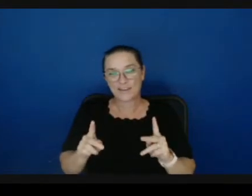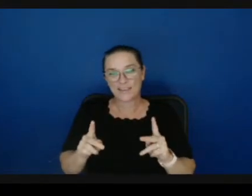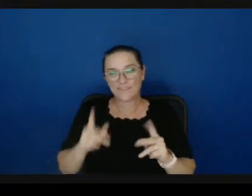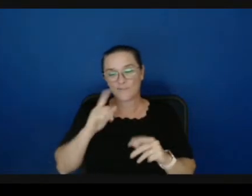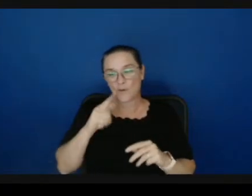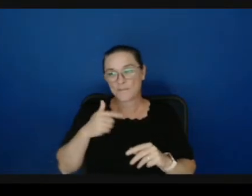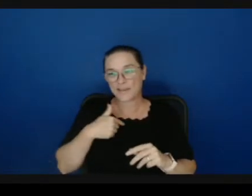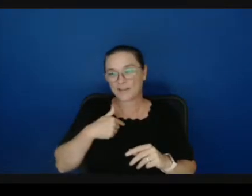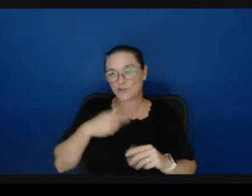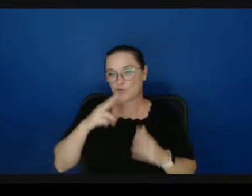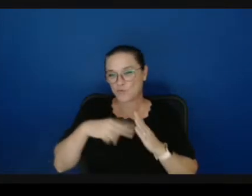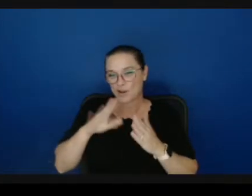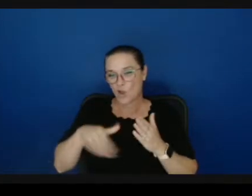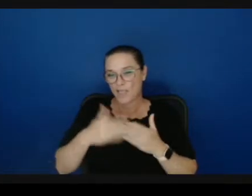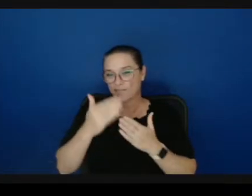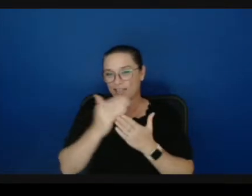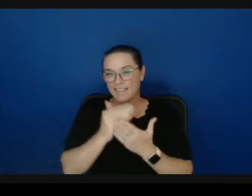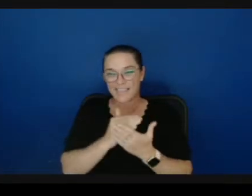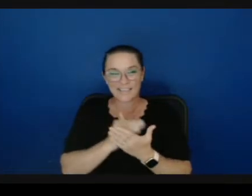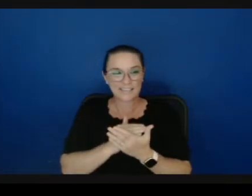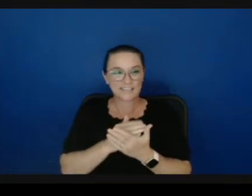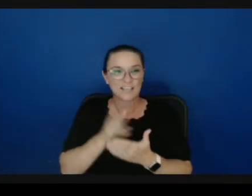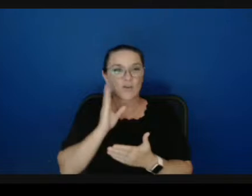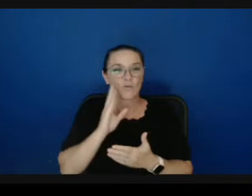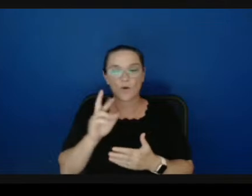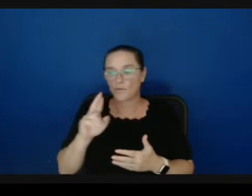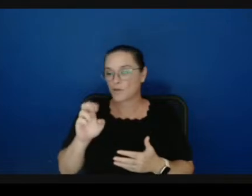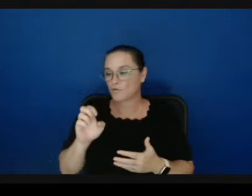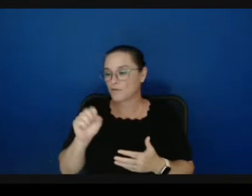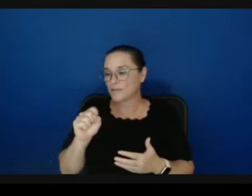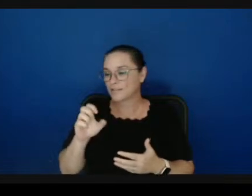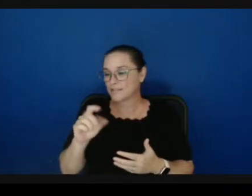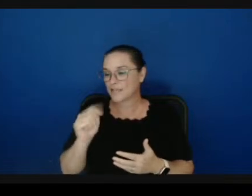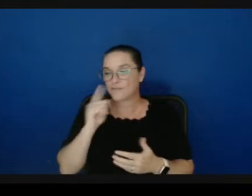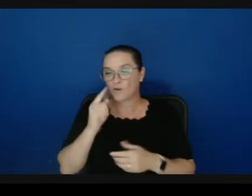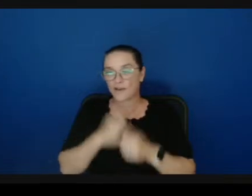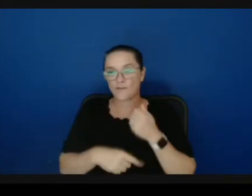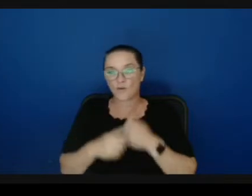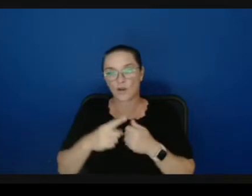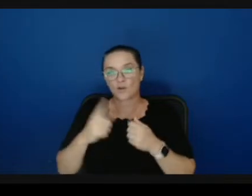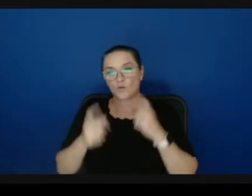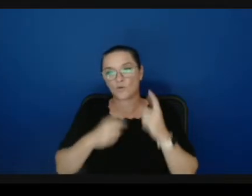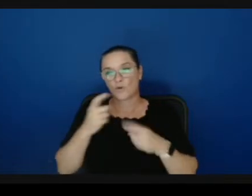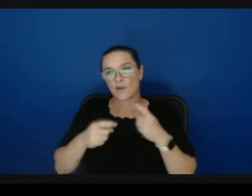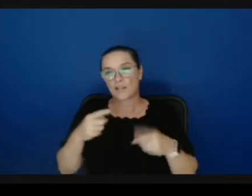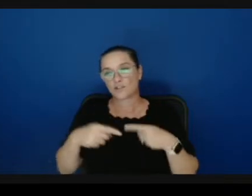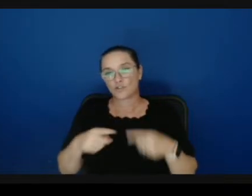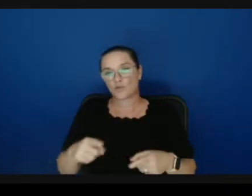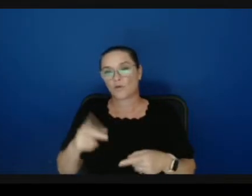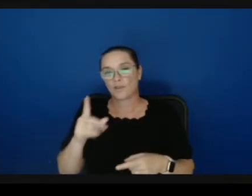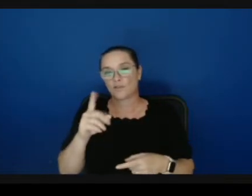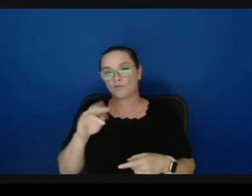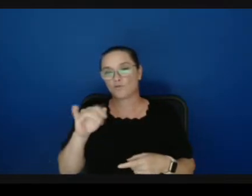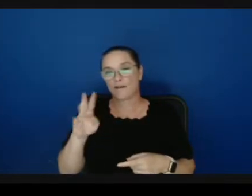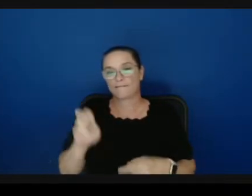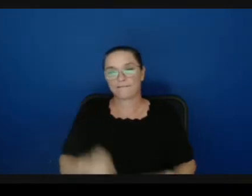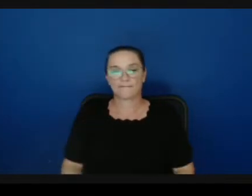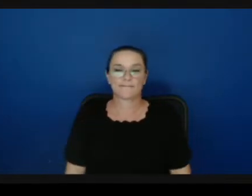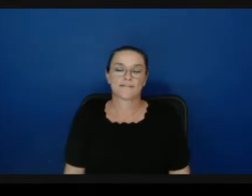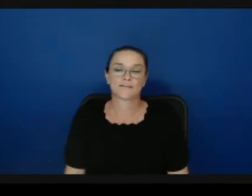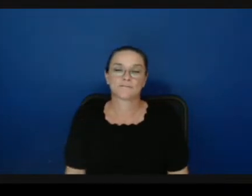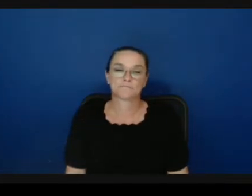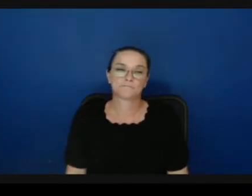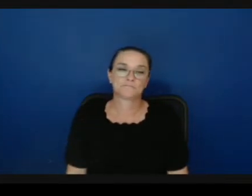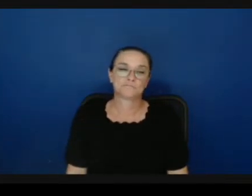So that is going to be reset for everybody that donates throughout the summer donation drive. So thanks you very much. Catch you later. All